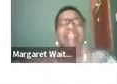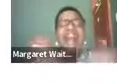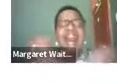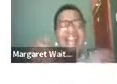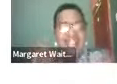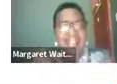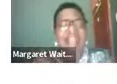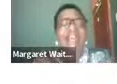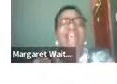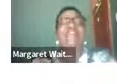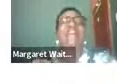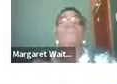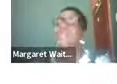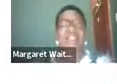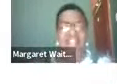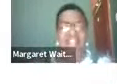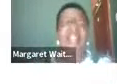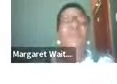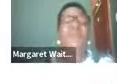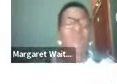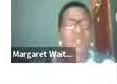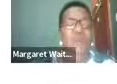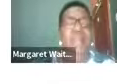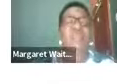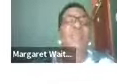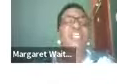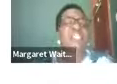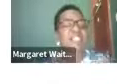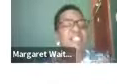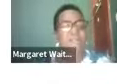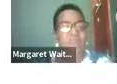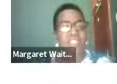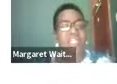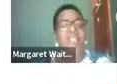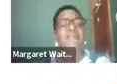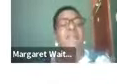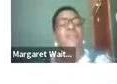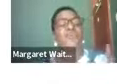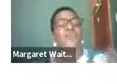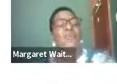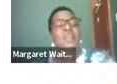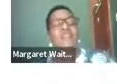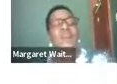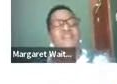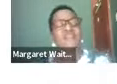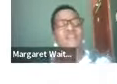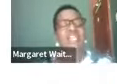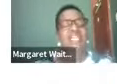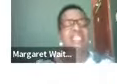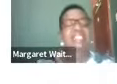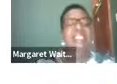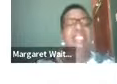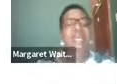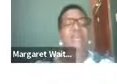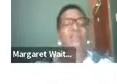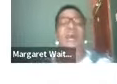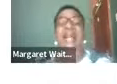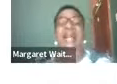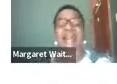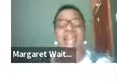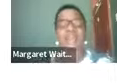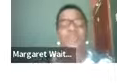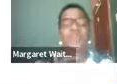are tied, then they will get drained, they will not work. So it is important to, once you have found the interest, they are able